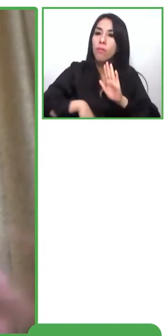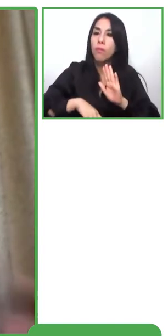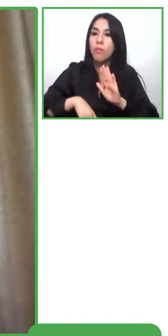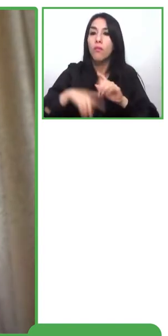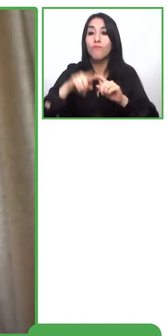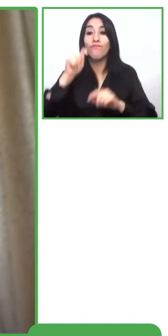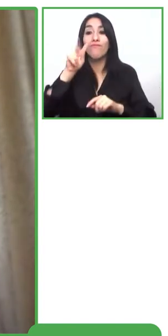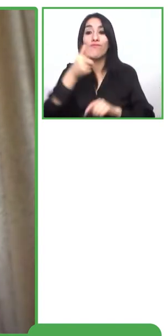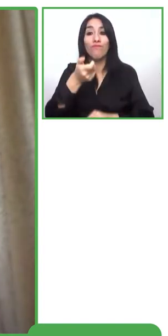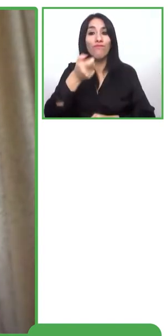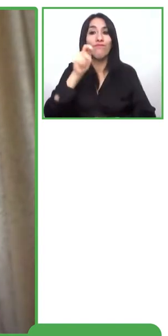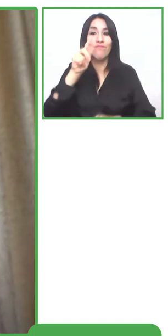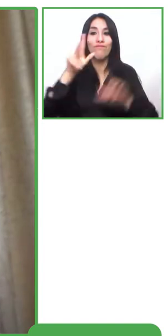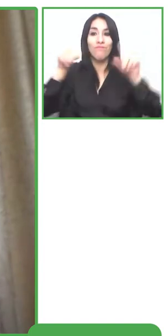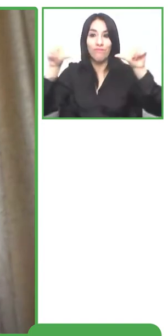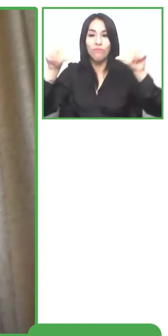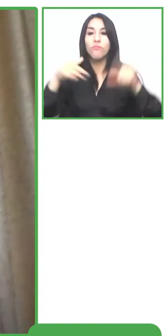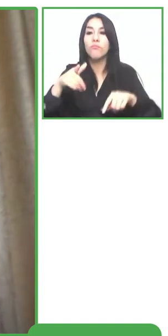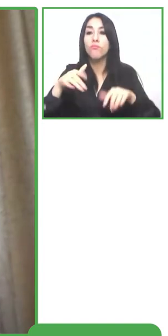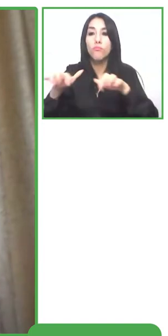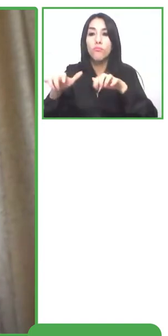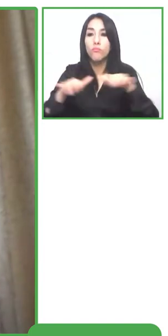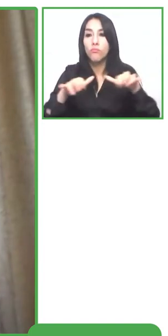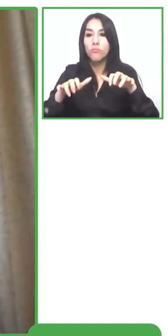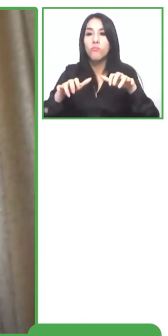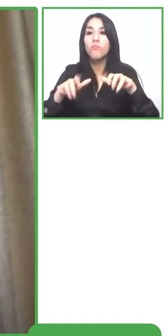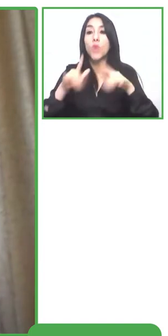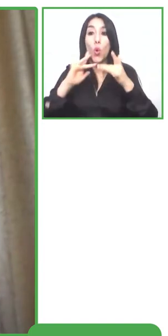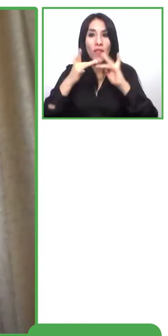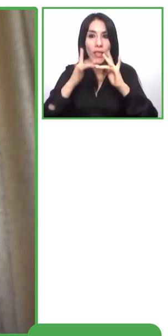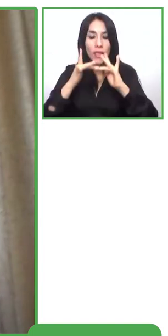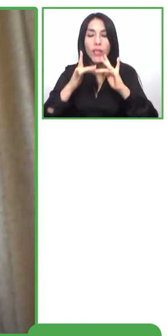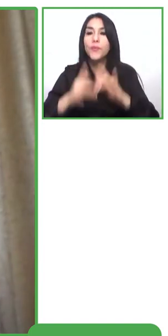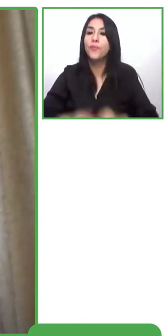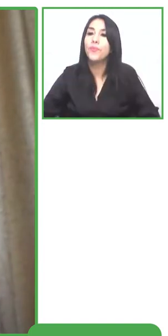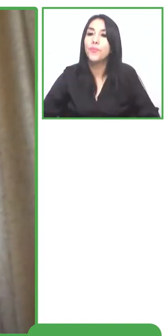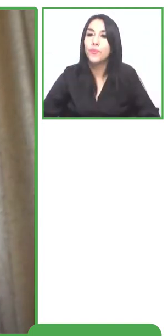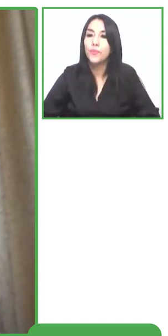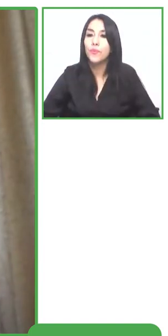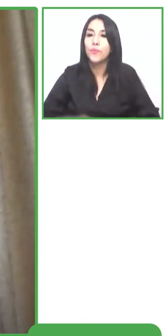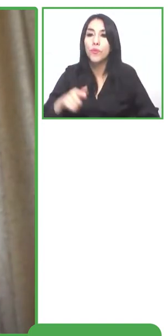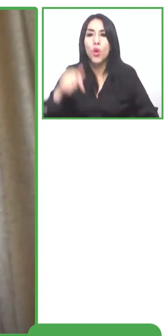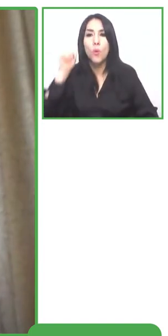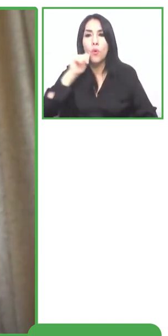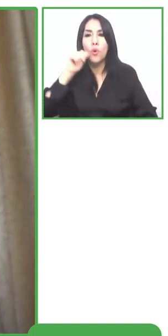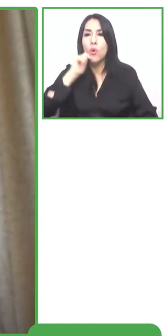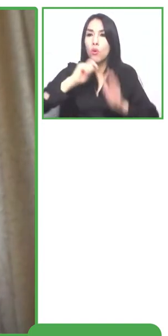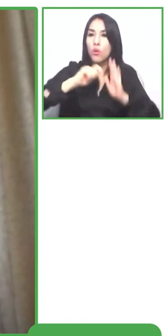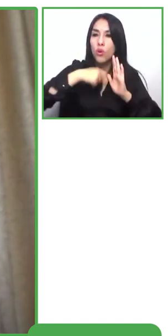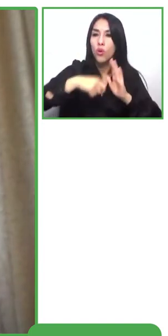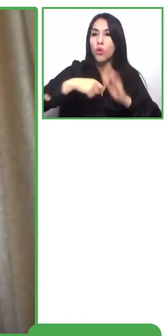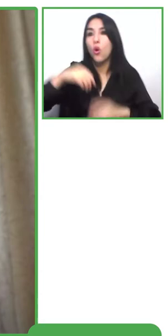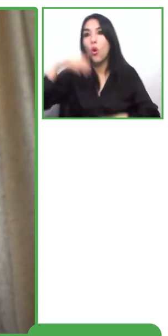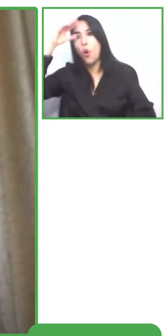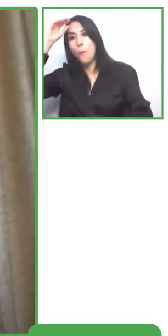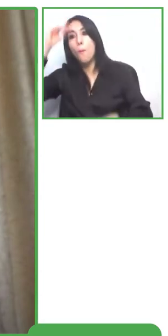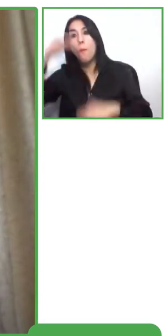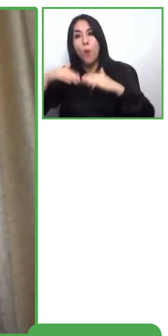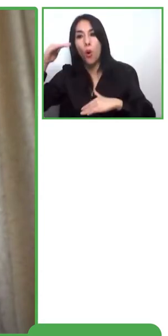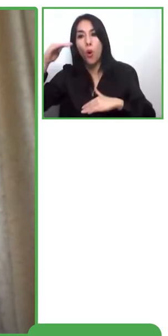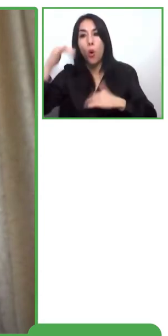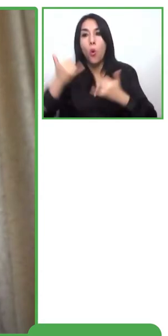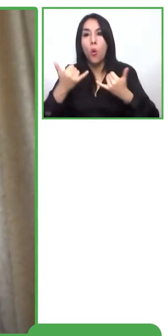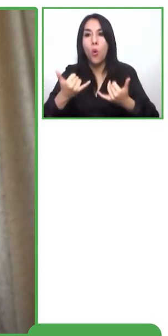pandemic context, everything became telematic. So what does that mean? That there's still